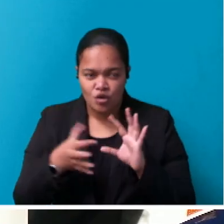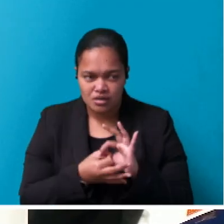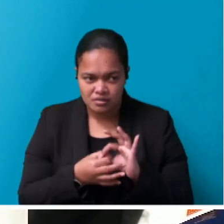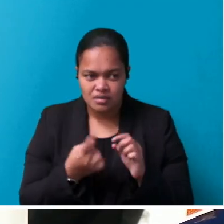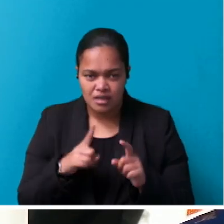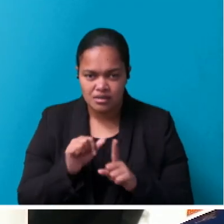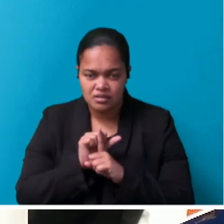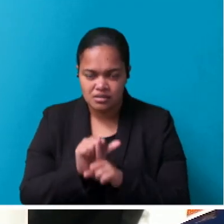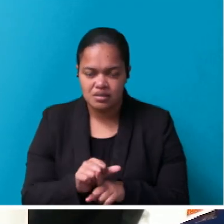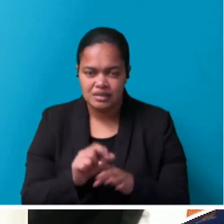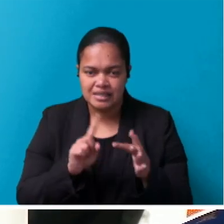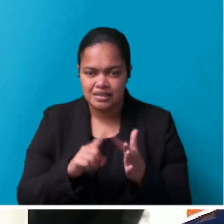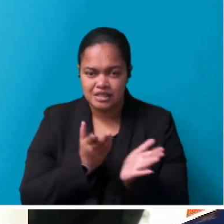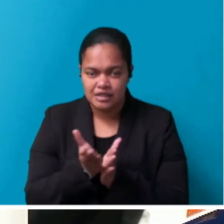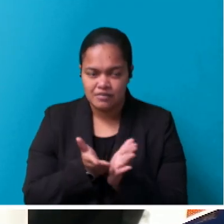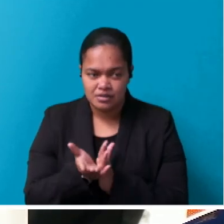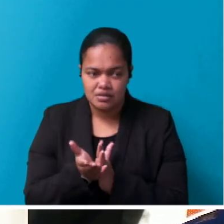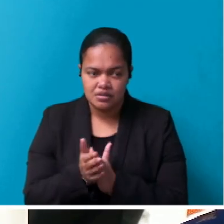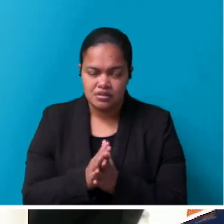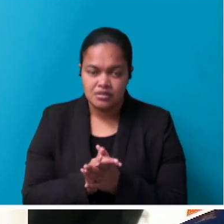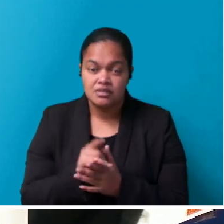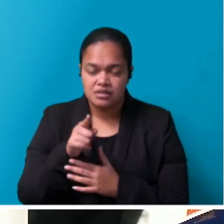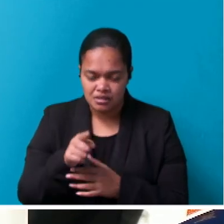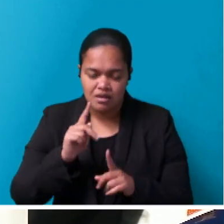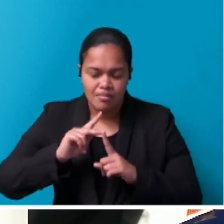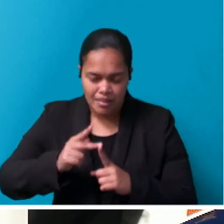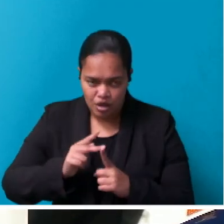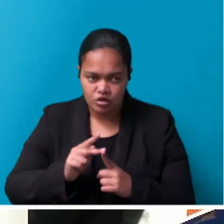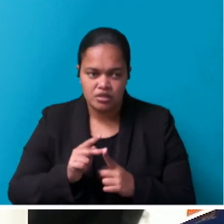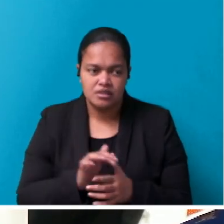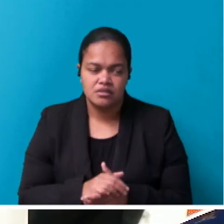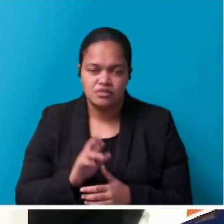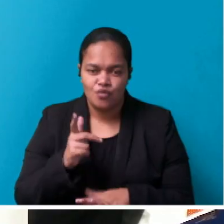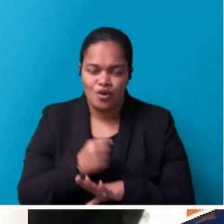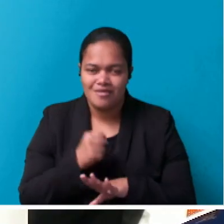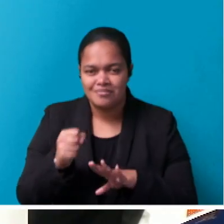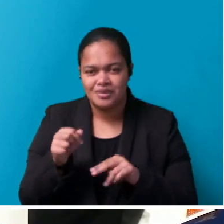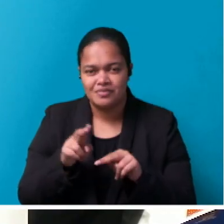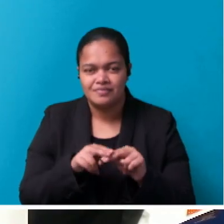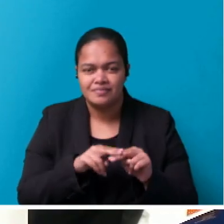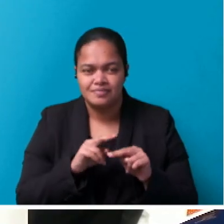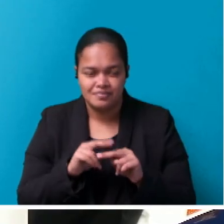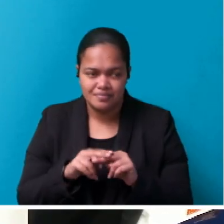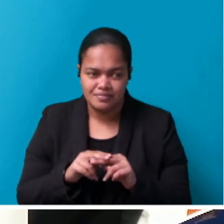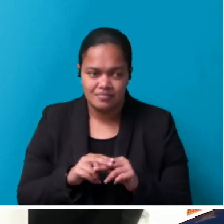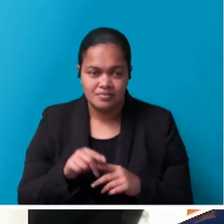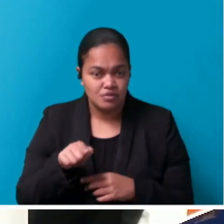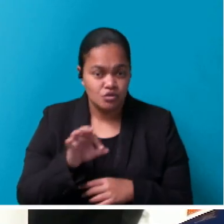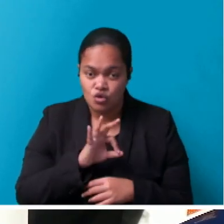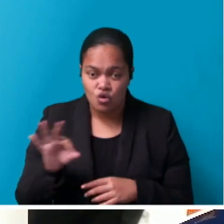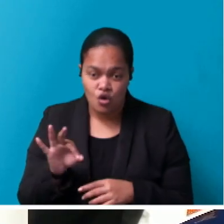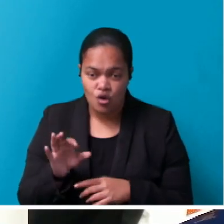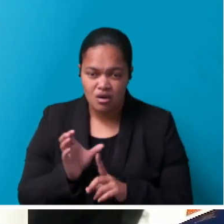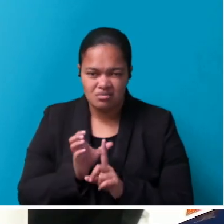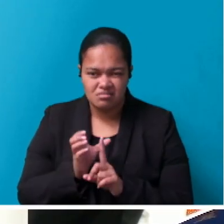securing access to e-services are key priorities for the government of Fiji. This is not an isolated